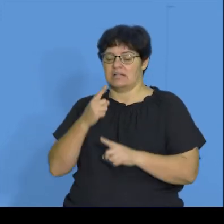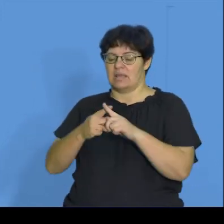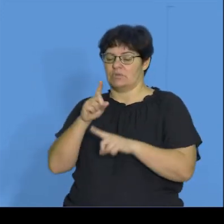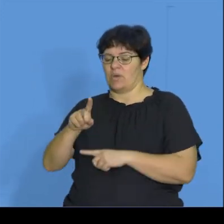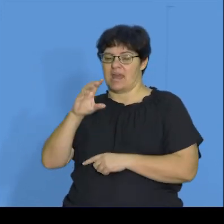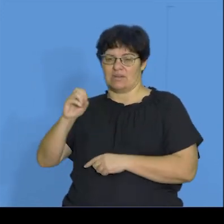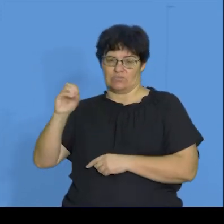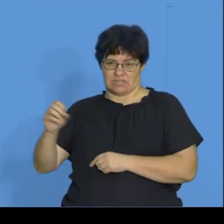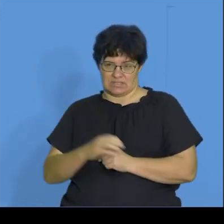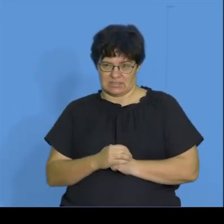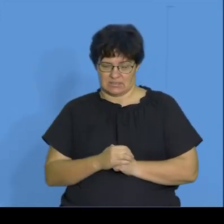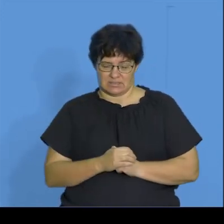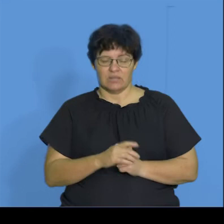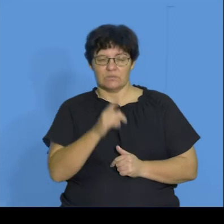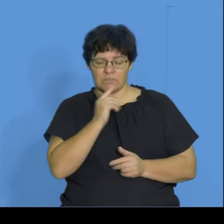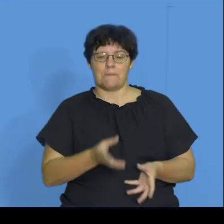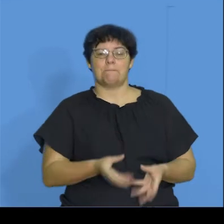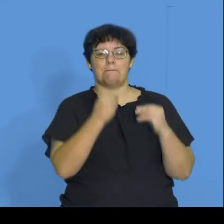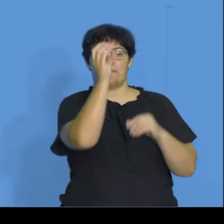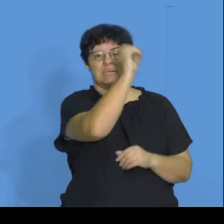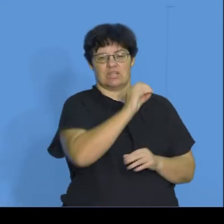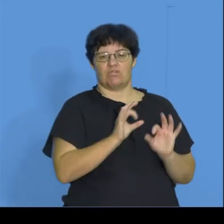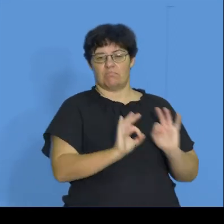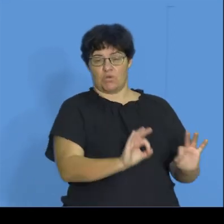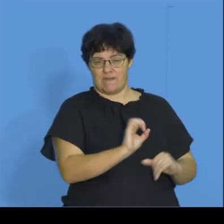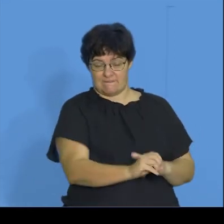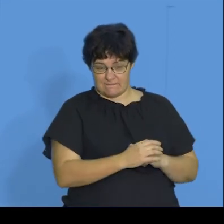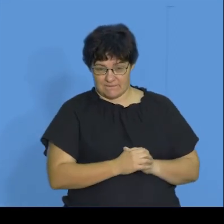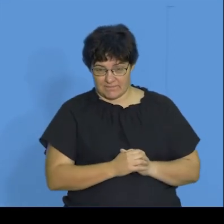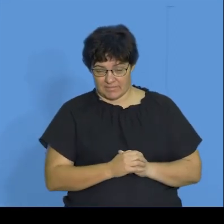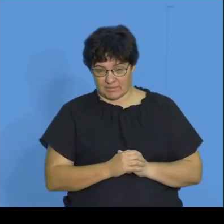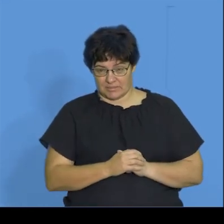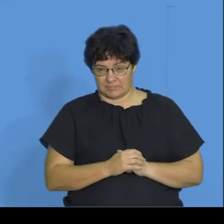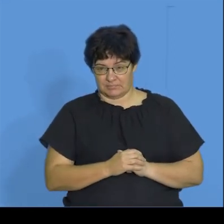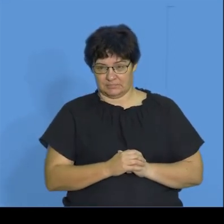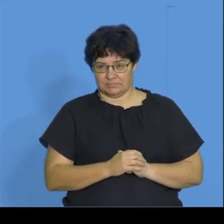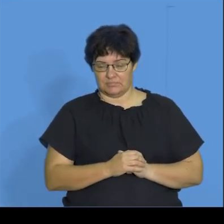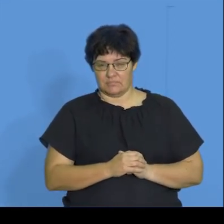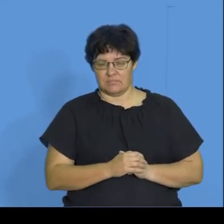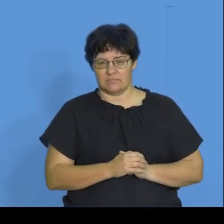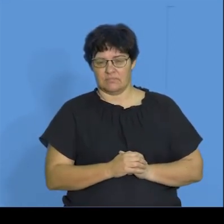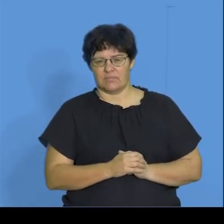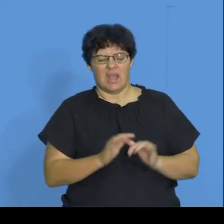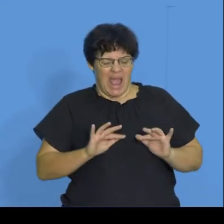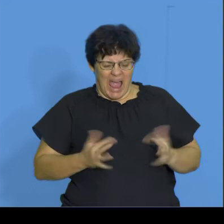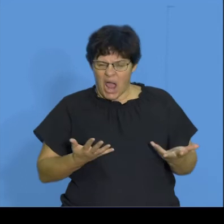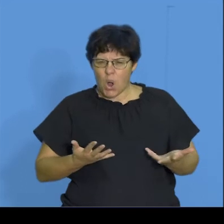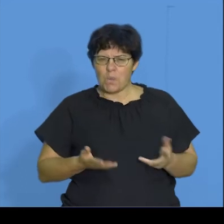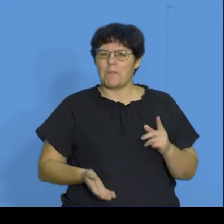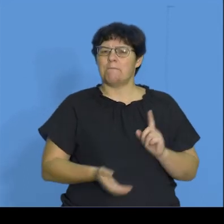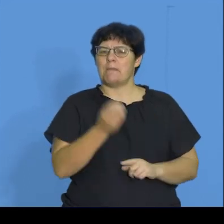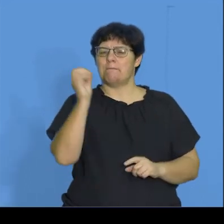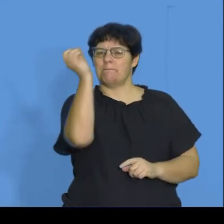we use to determine percentage purity of a substance, right? So how exactly do we determine percentage